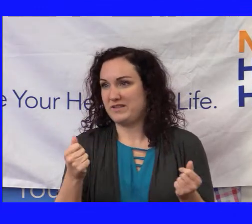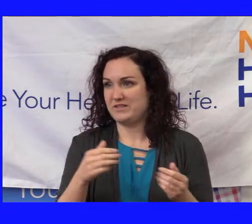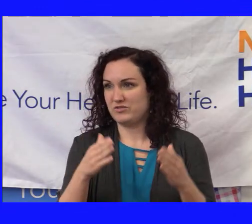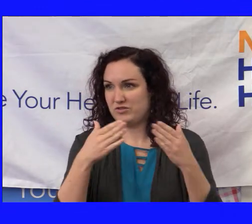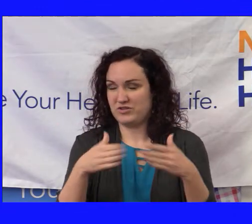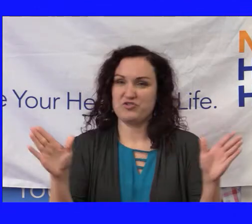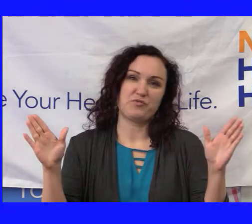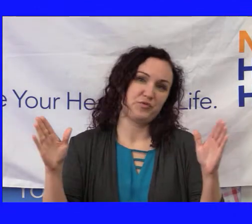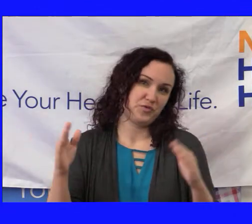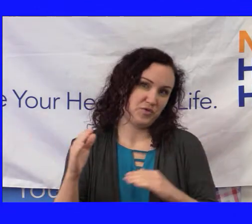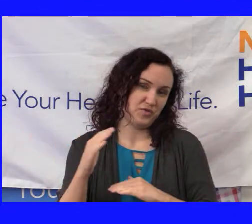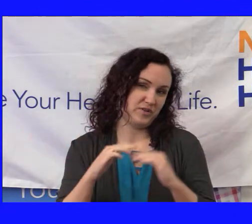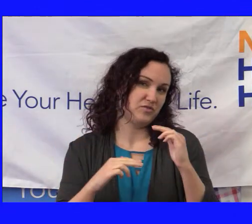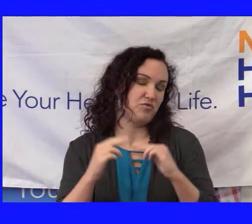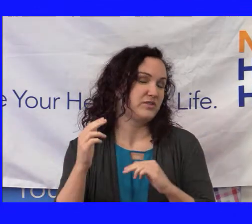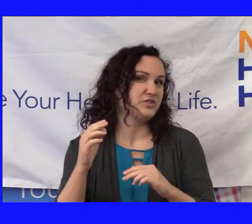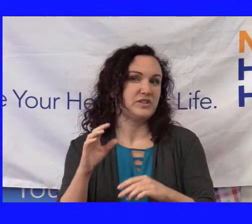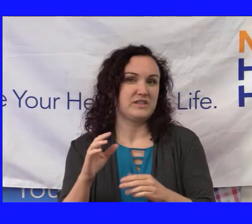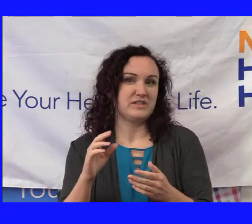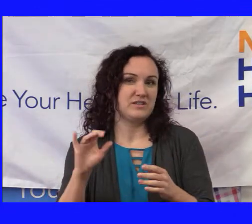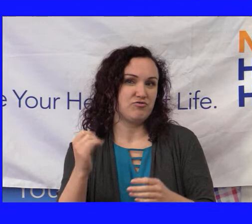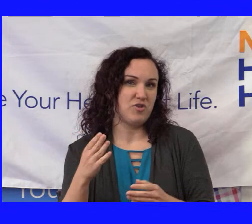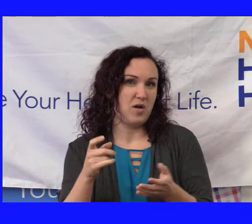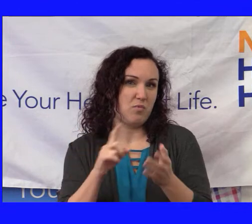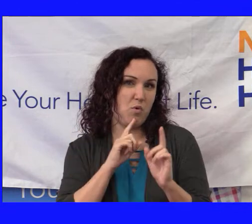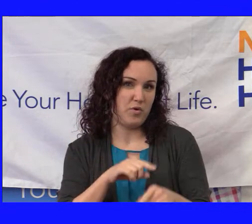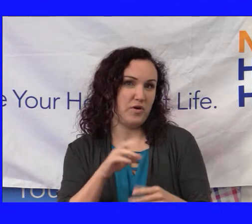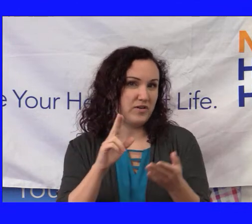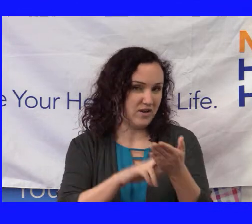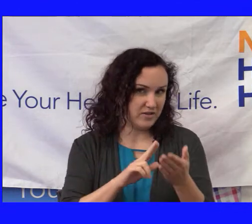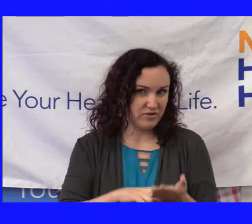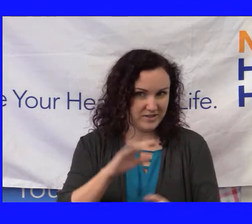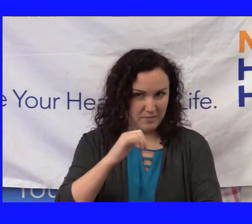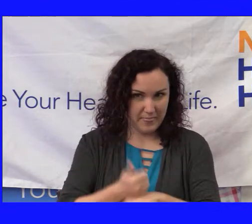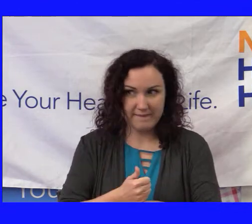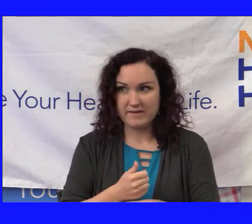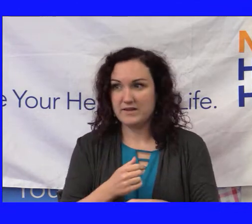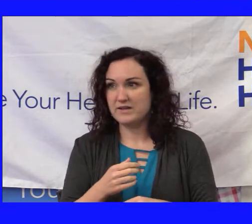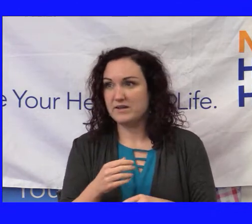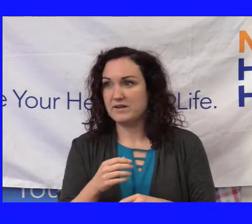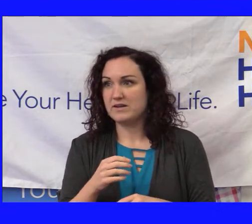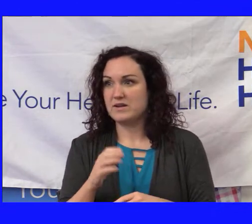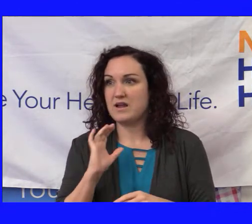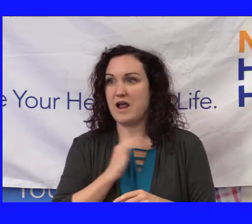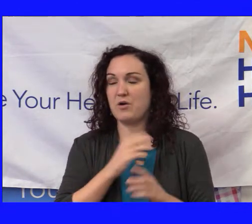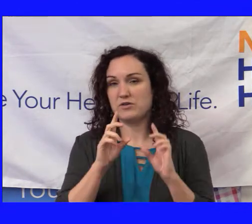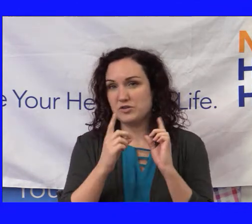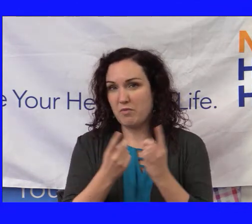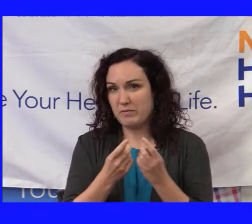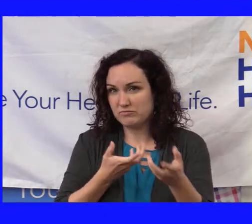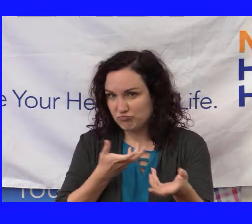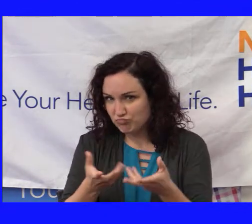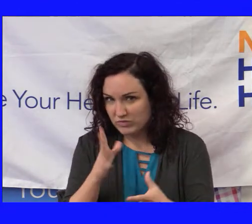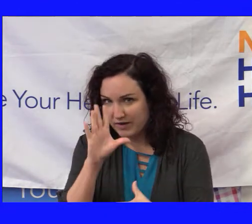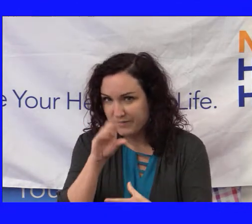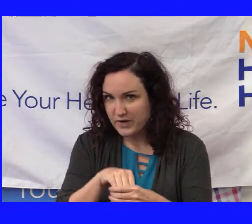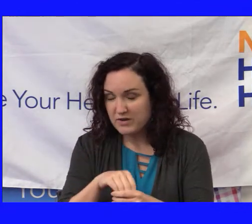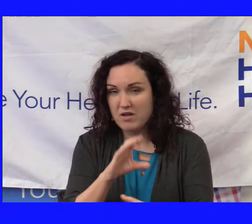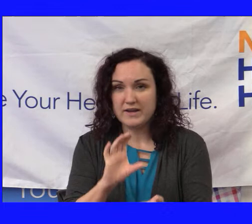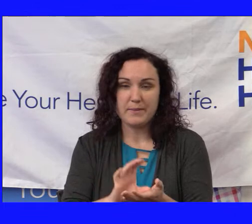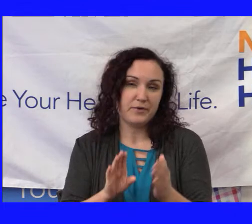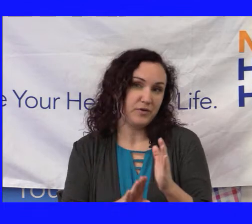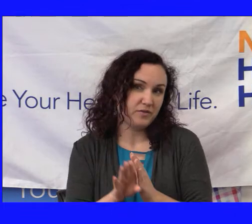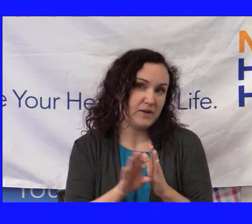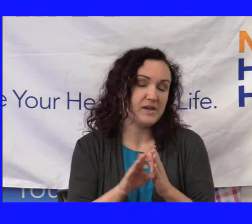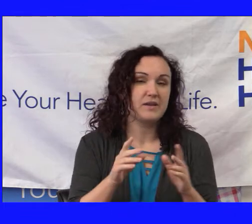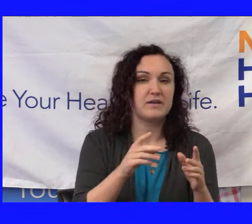get our general construction, job order, contracting requirements, contracts in place. Our OFD department remains engaged in our capital